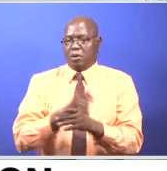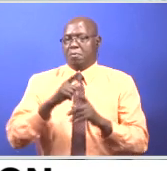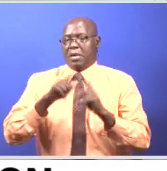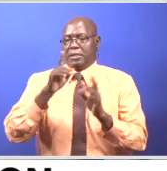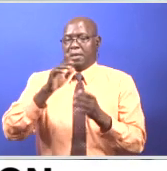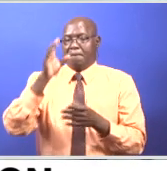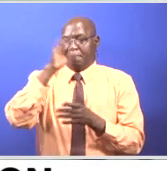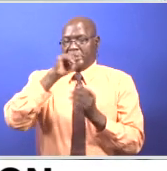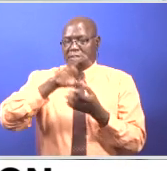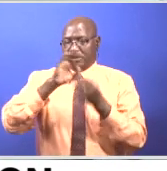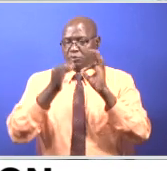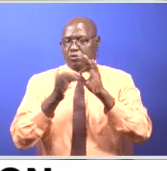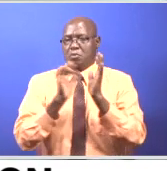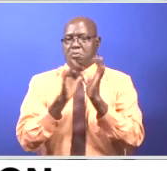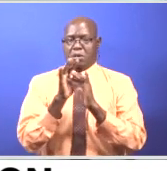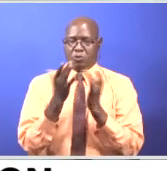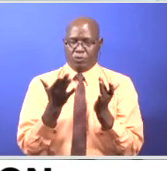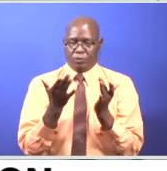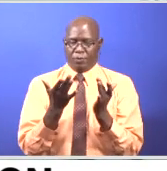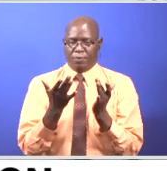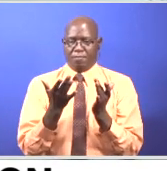of scriptures. Earlier we heard how,